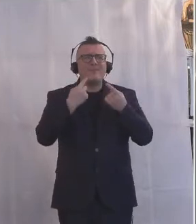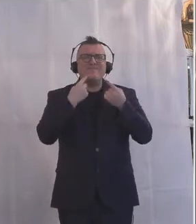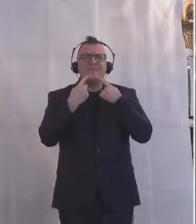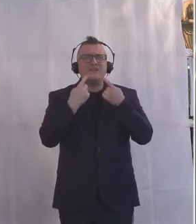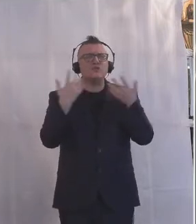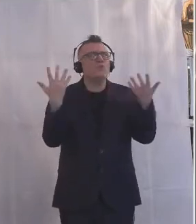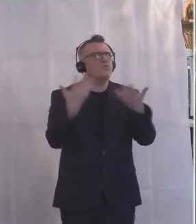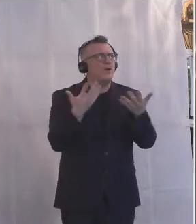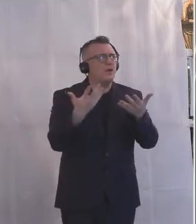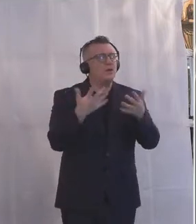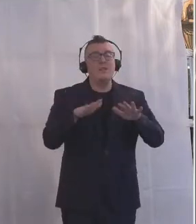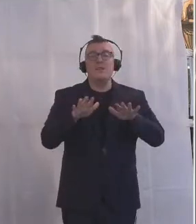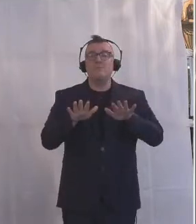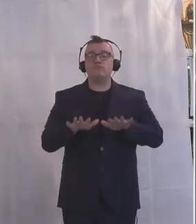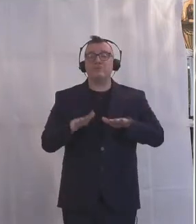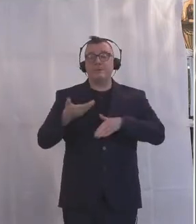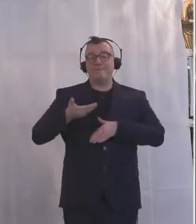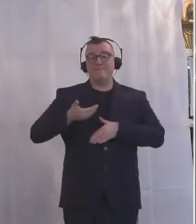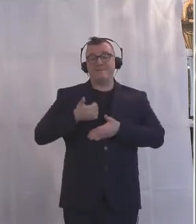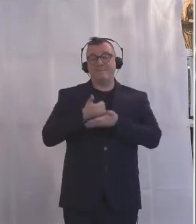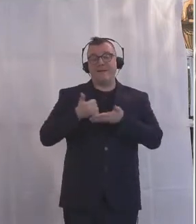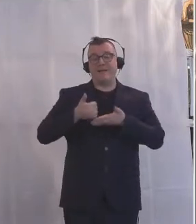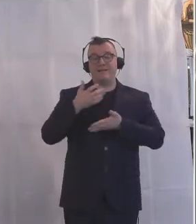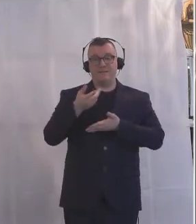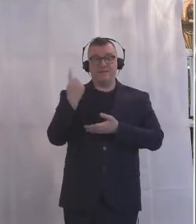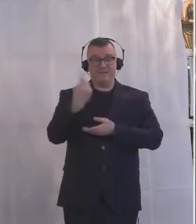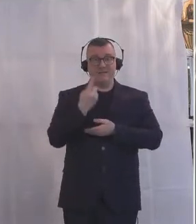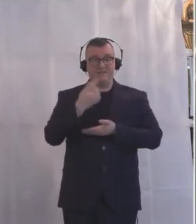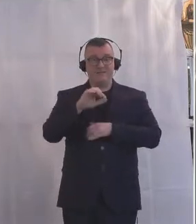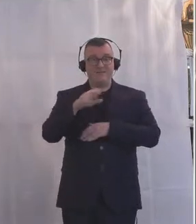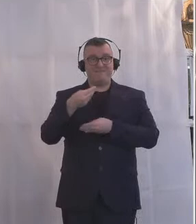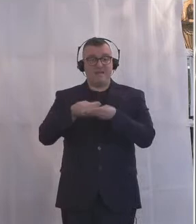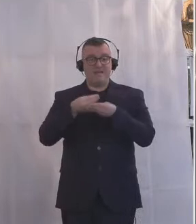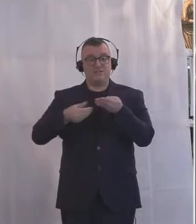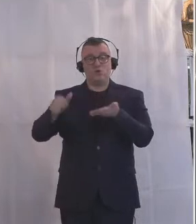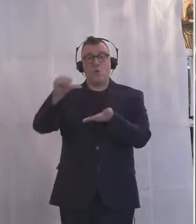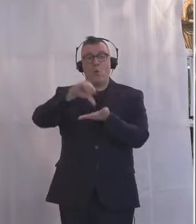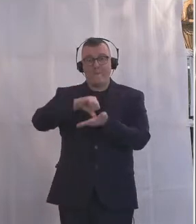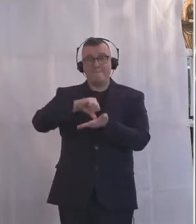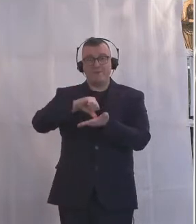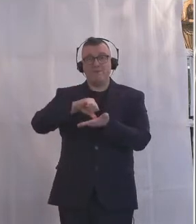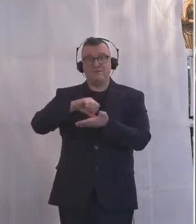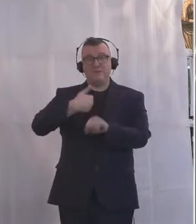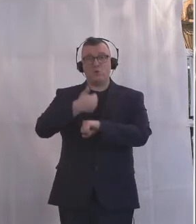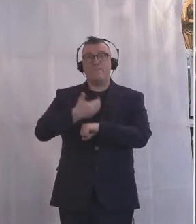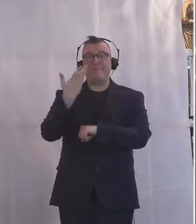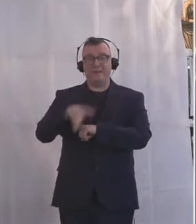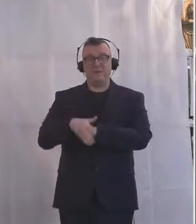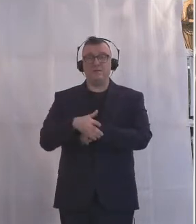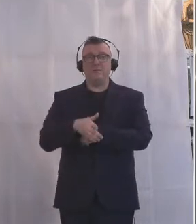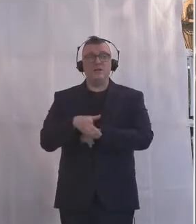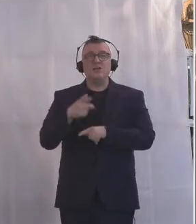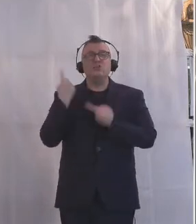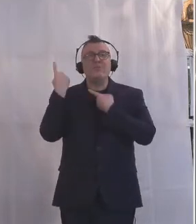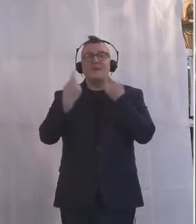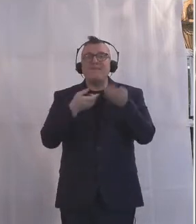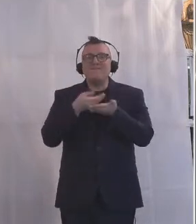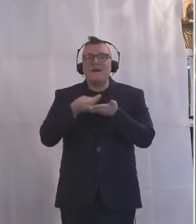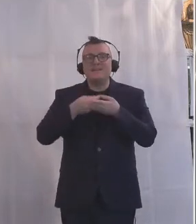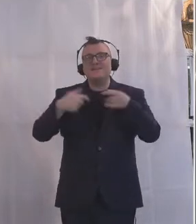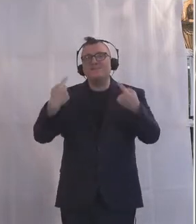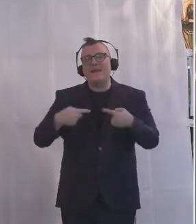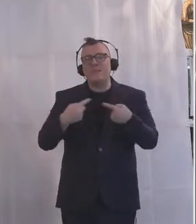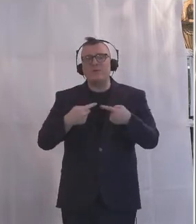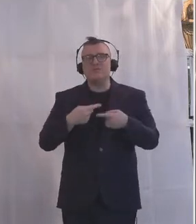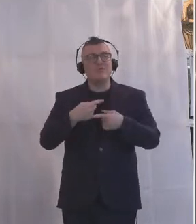mean, British Business Bank's got a finance hub which talks about all the different sorts of finance that people can get. So there